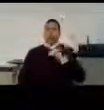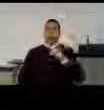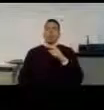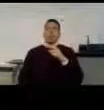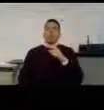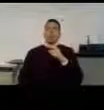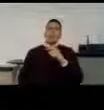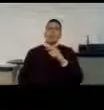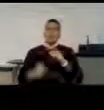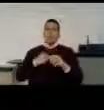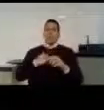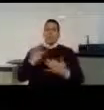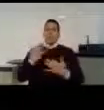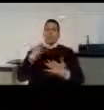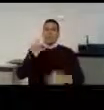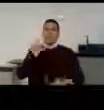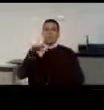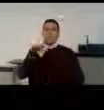that there's not,